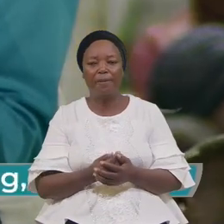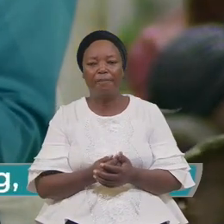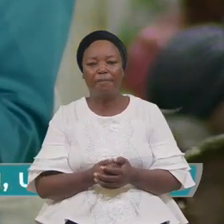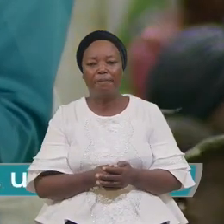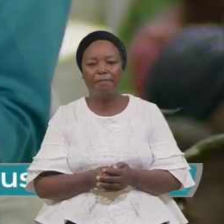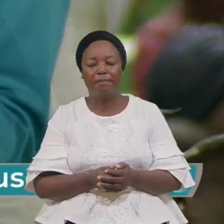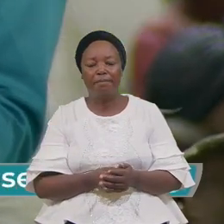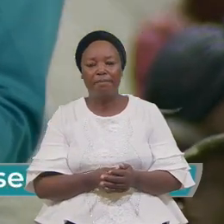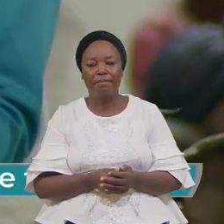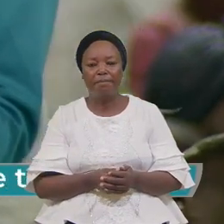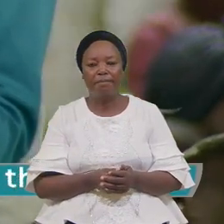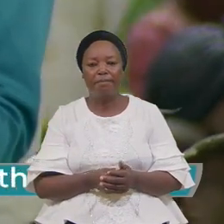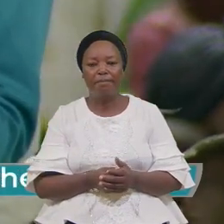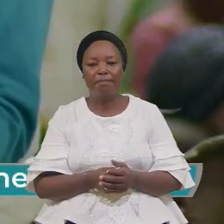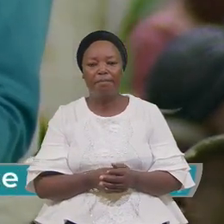Counselors, please let's